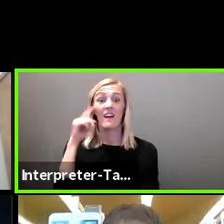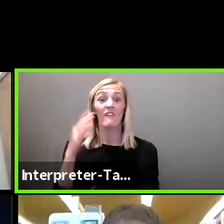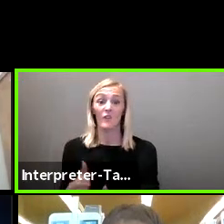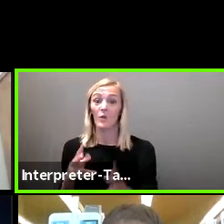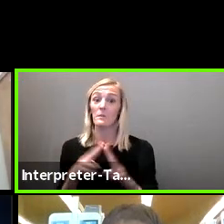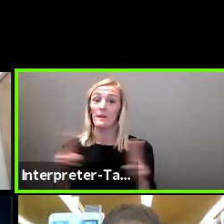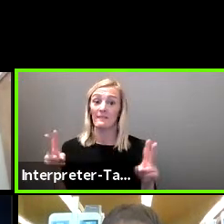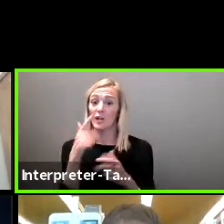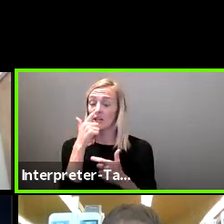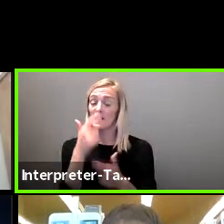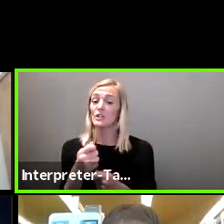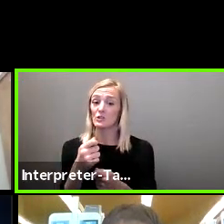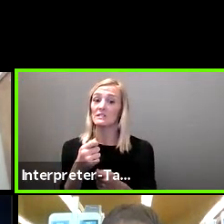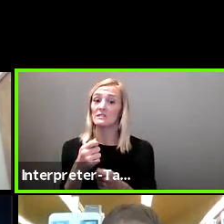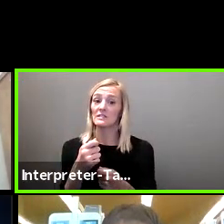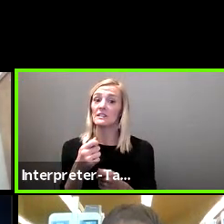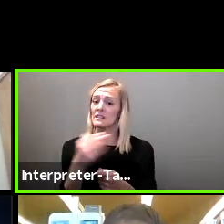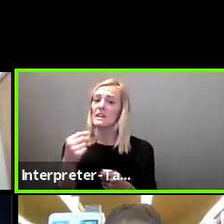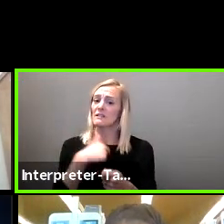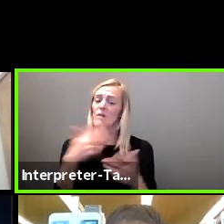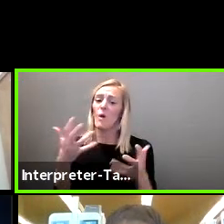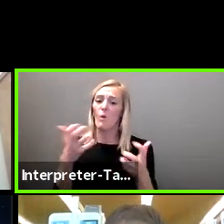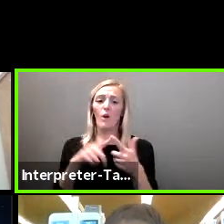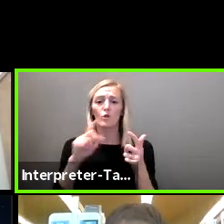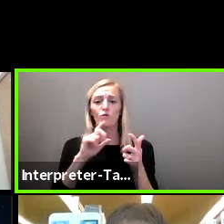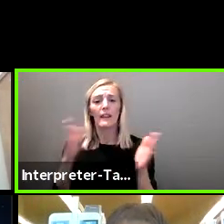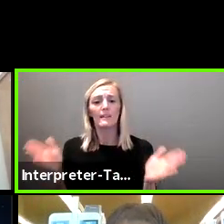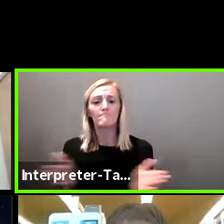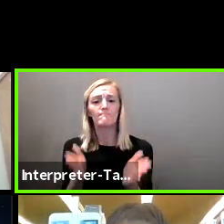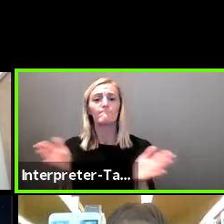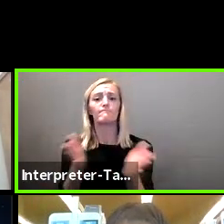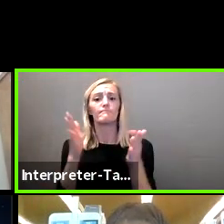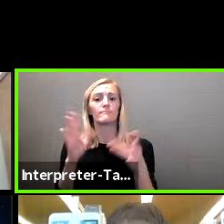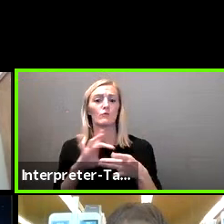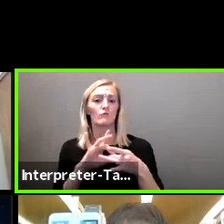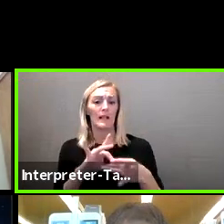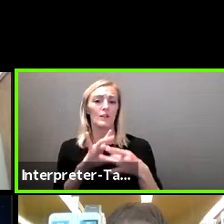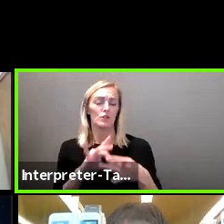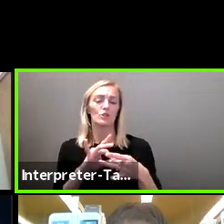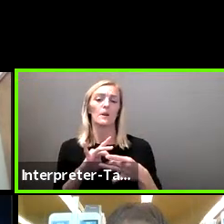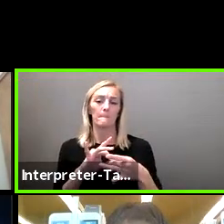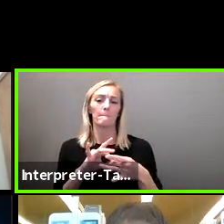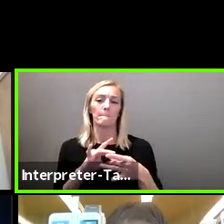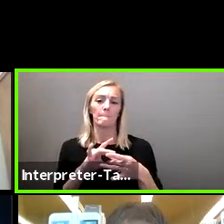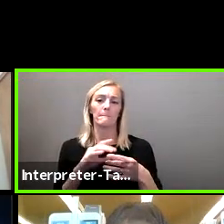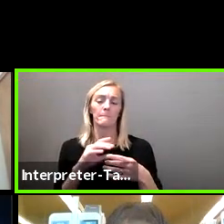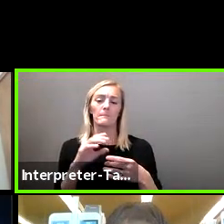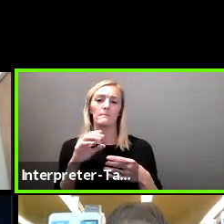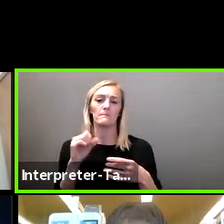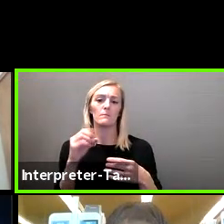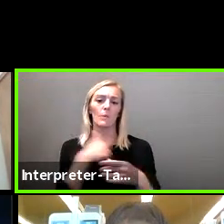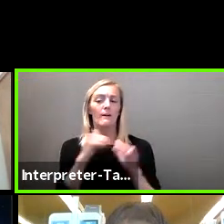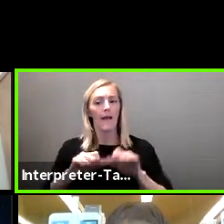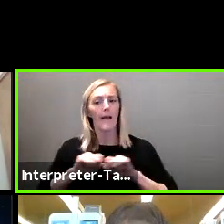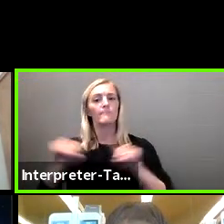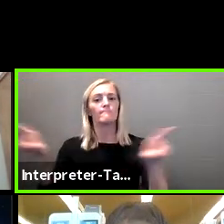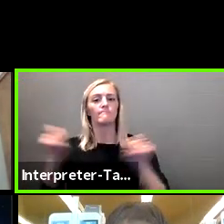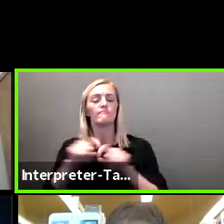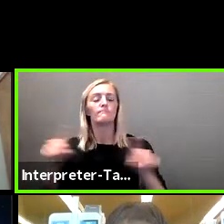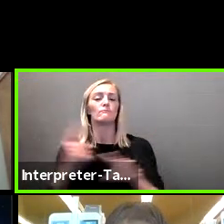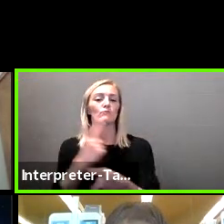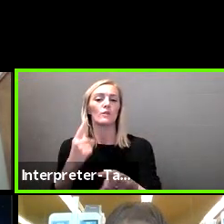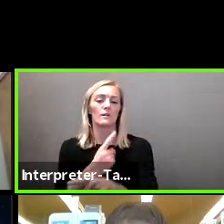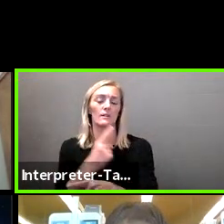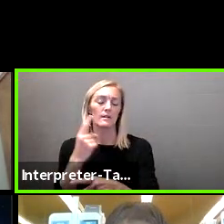in trying to nurture the relationships that we need to get this message out there. So I'm very open and very happy for